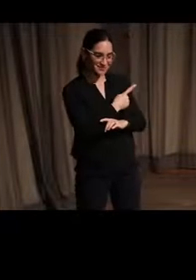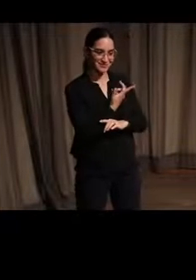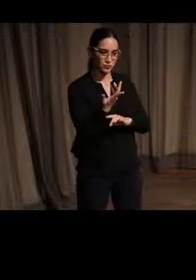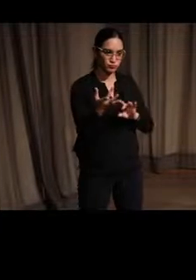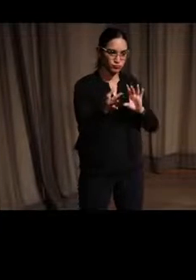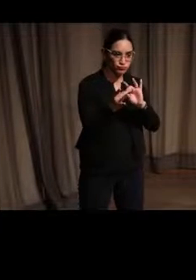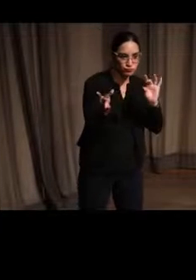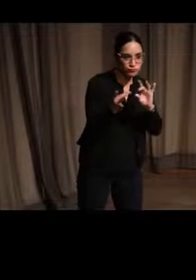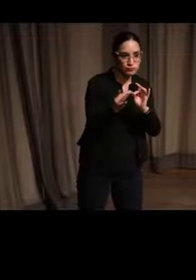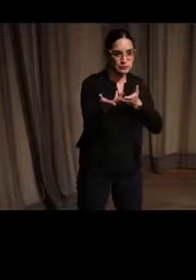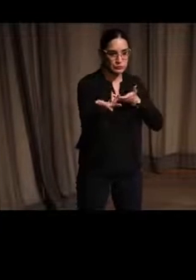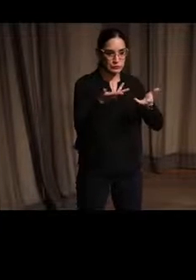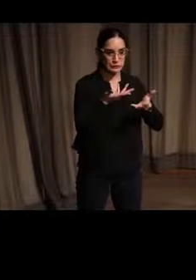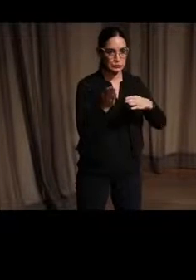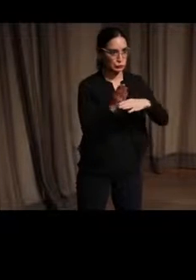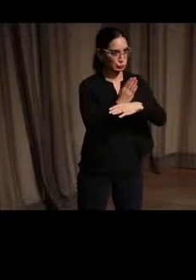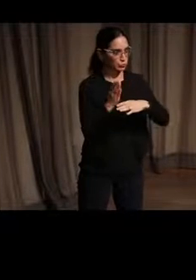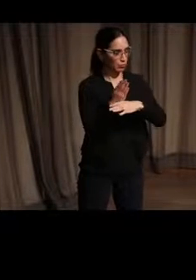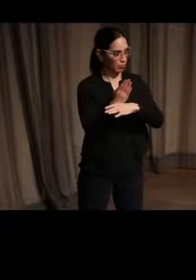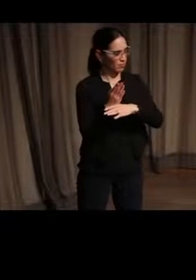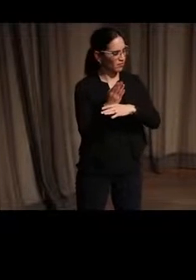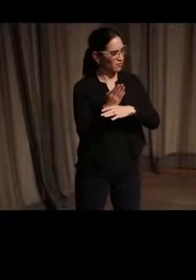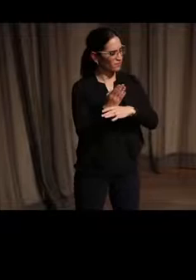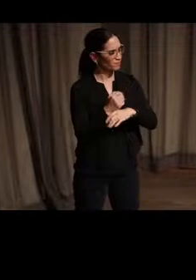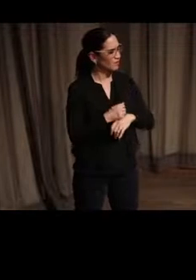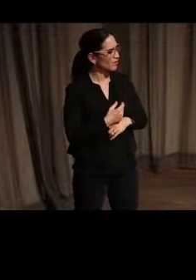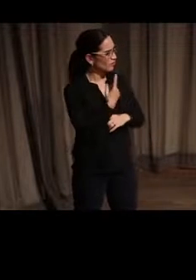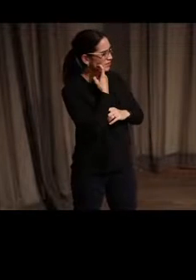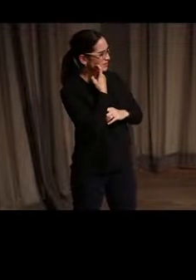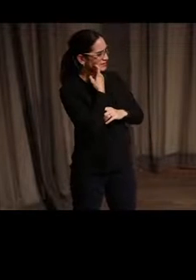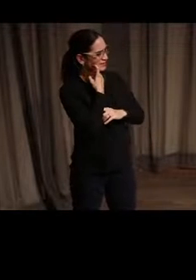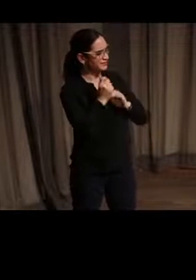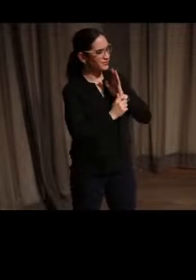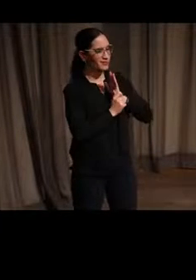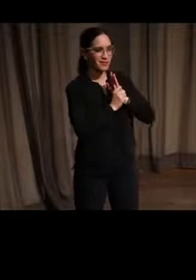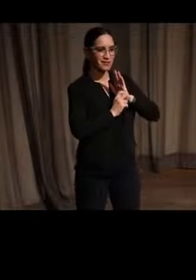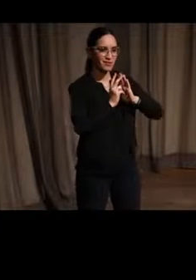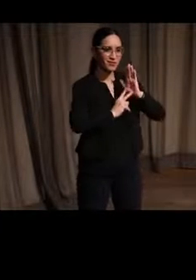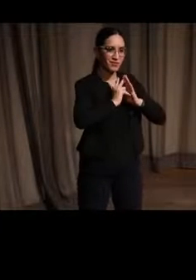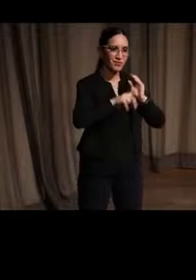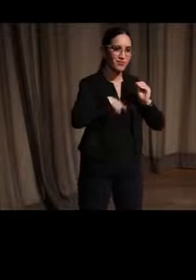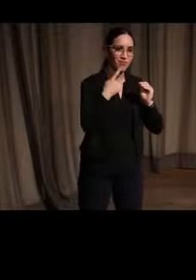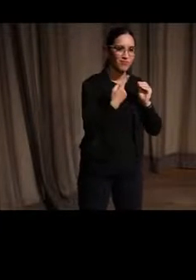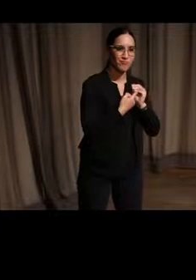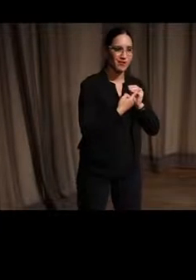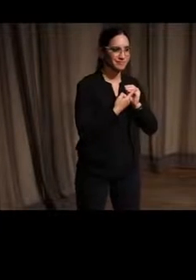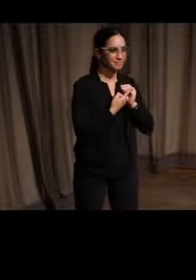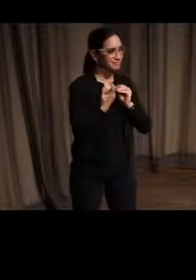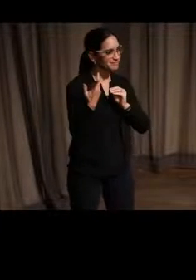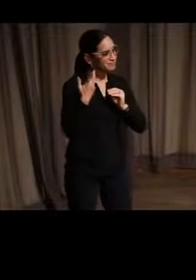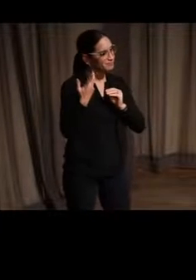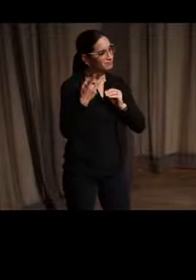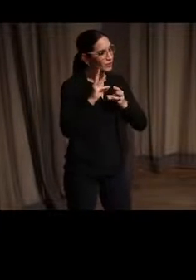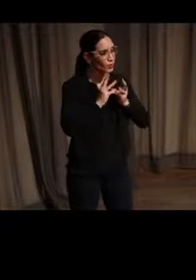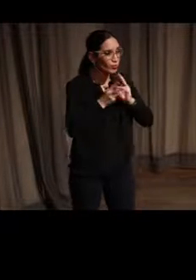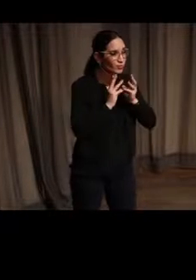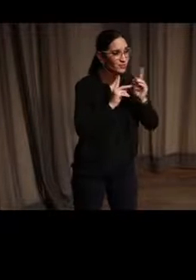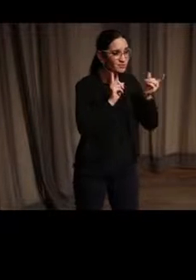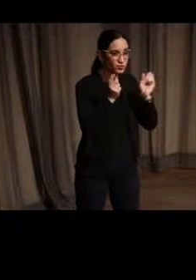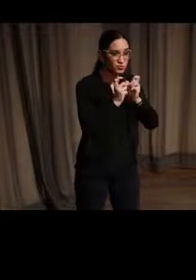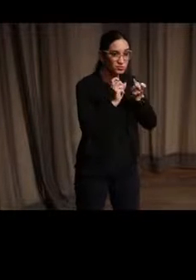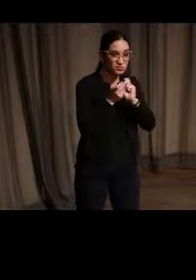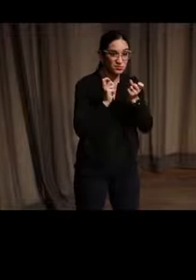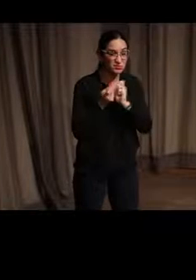across. I recently read an article about climate change and the way that we communicate about climate change, and that there have been all these